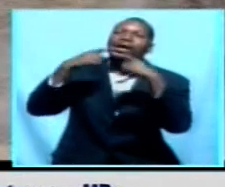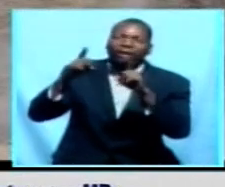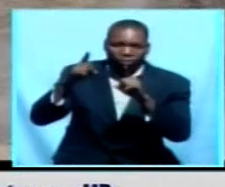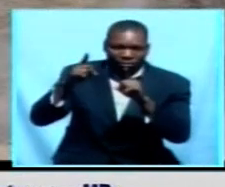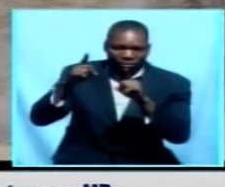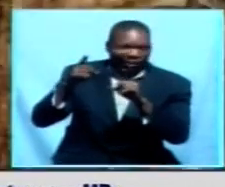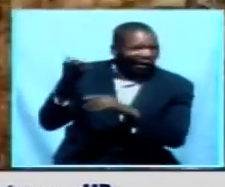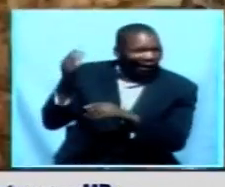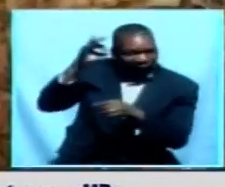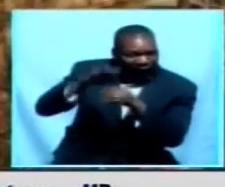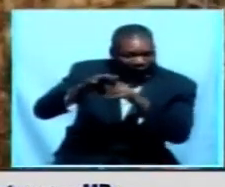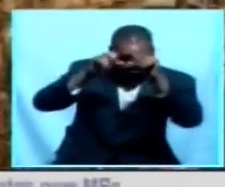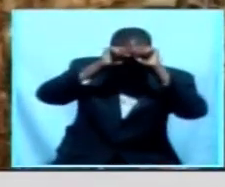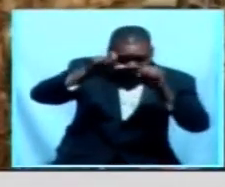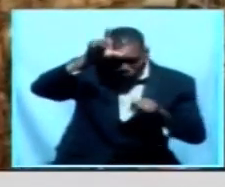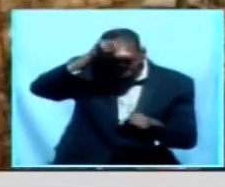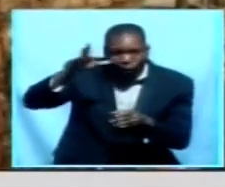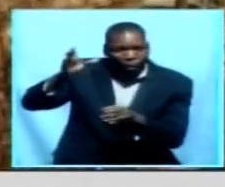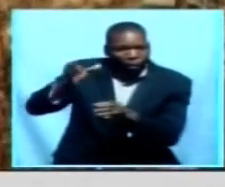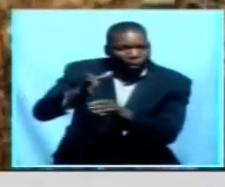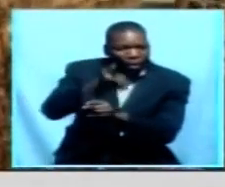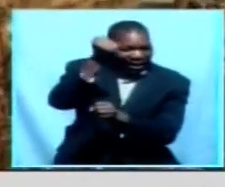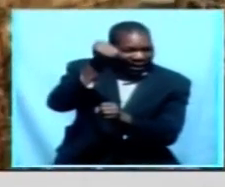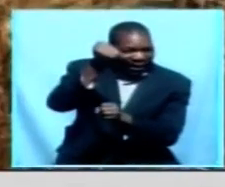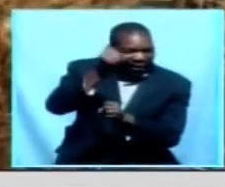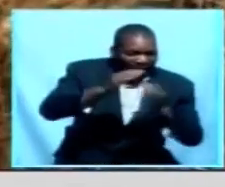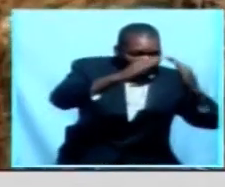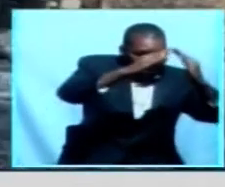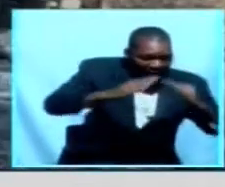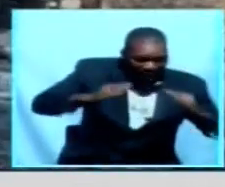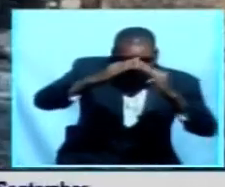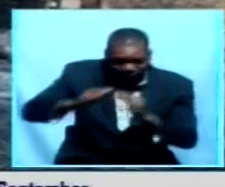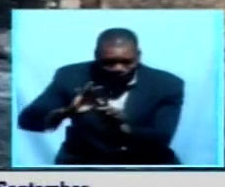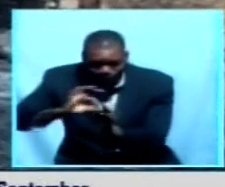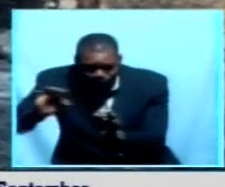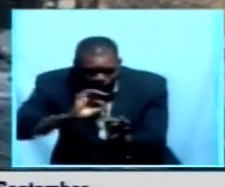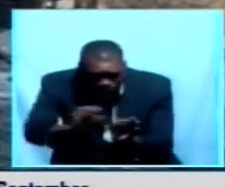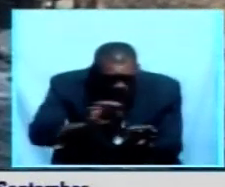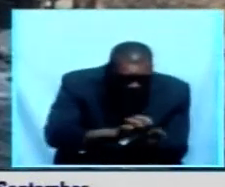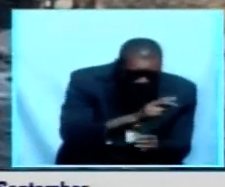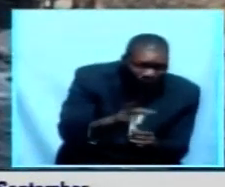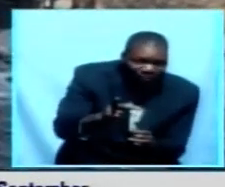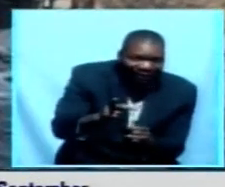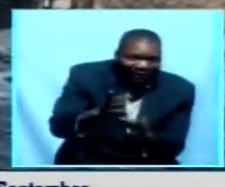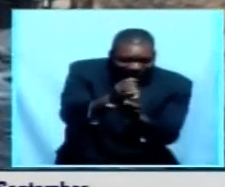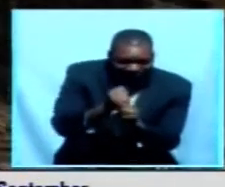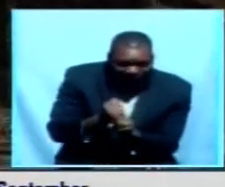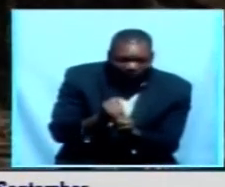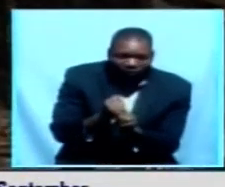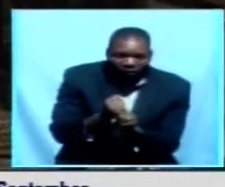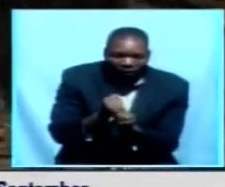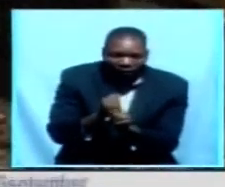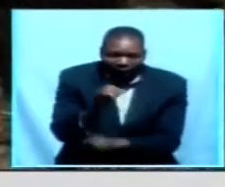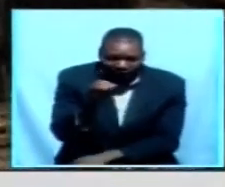the just ended elections. Houses have been burnt and looted. Government, through the Disaster Management and